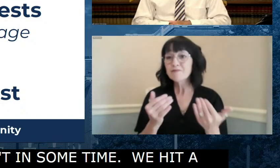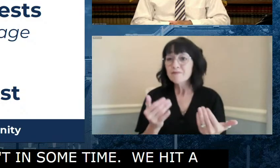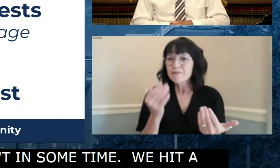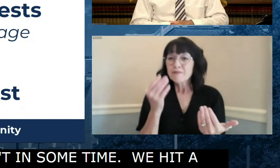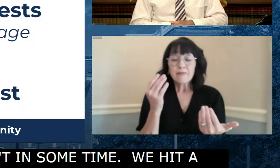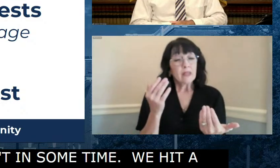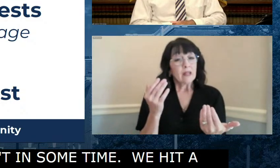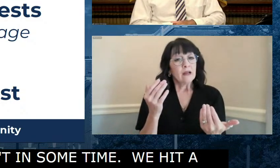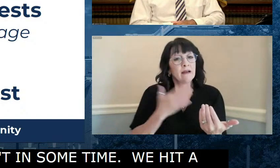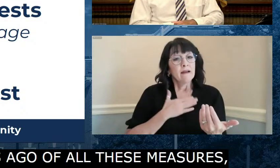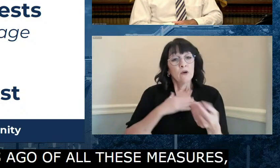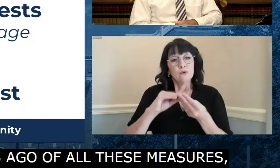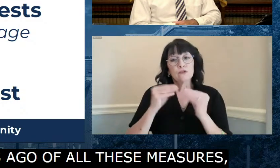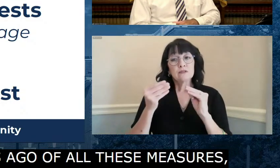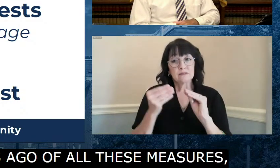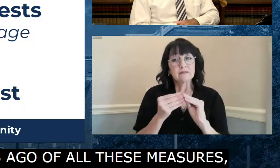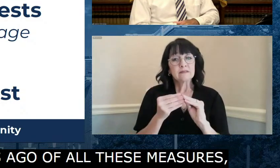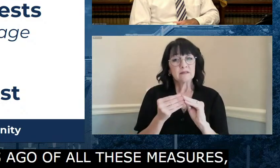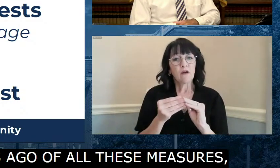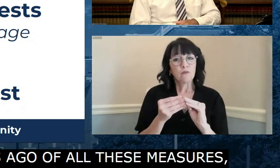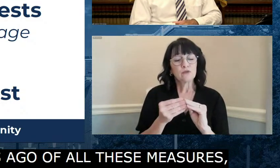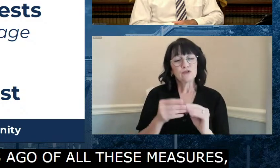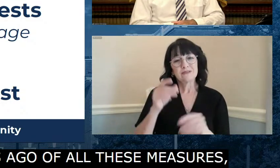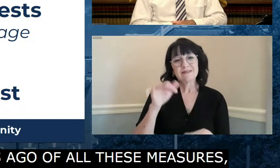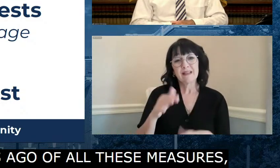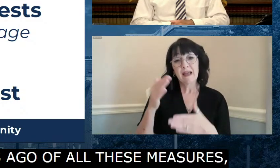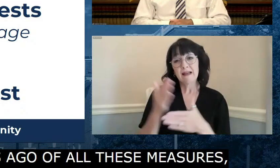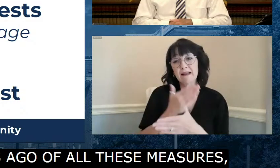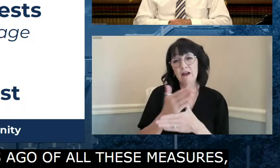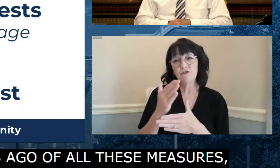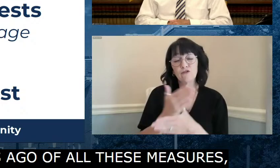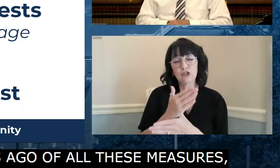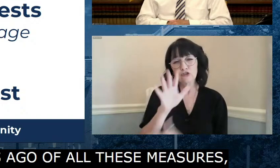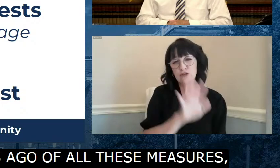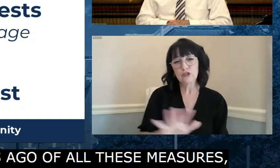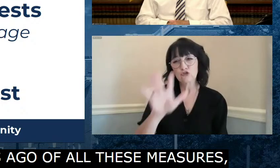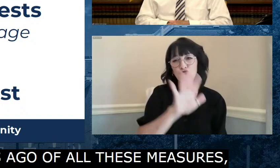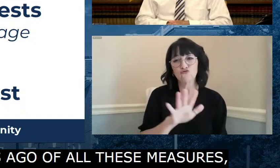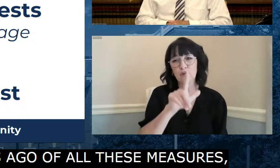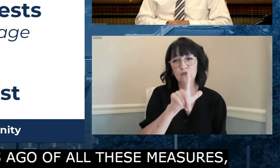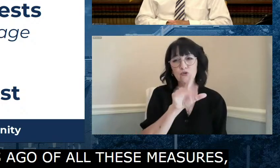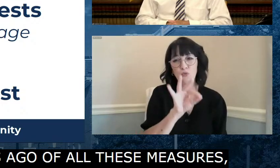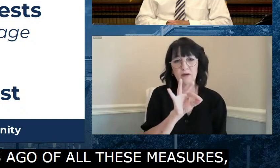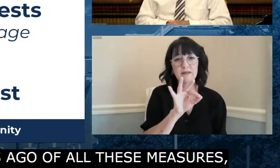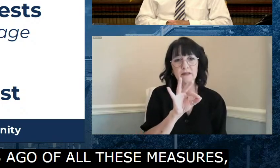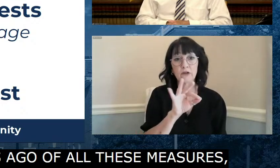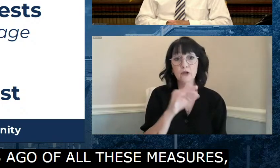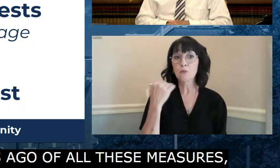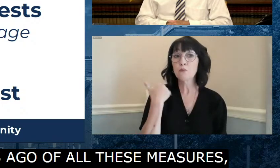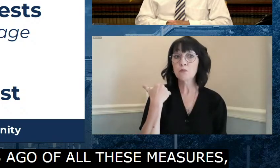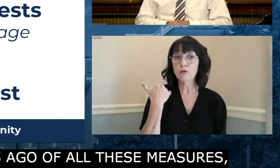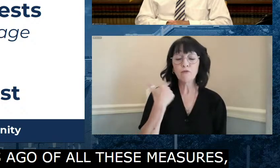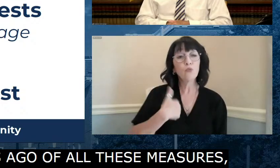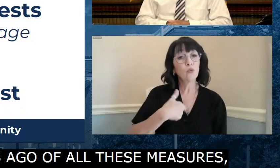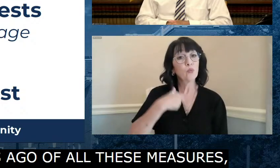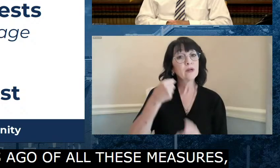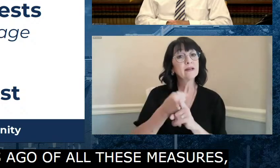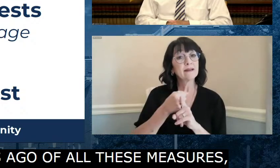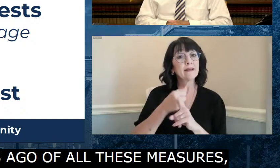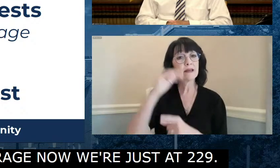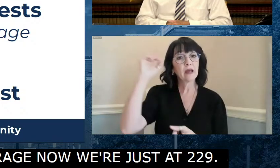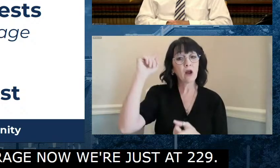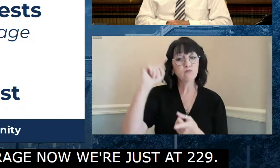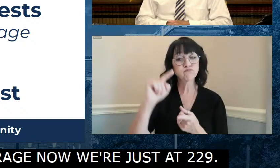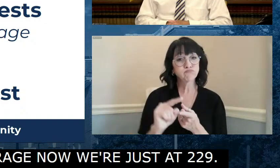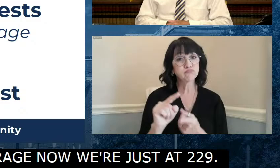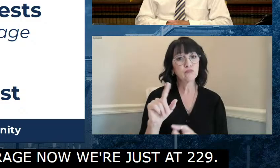7-day moving average. Now we're just at 29. We had reached below 20 at 19